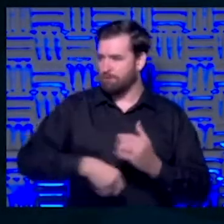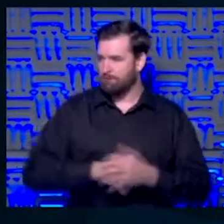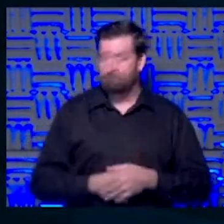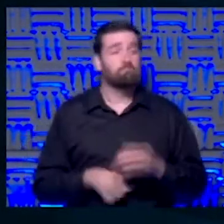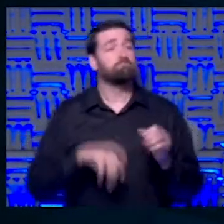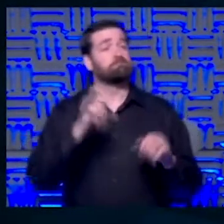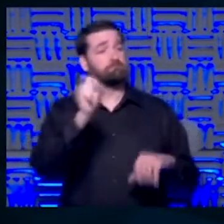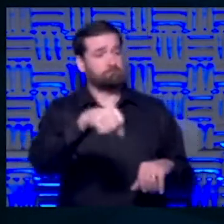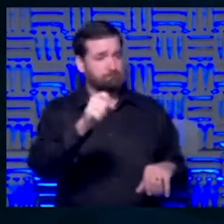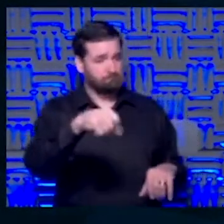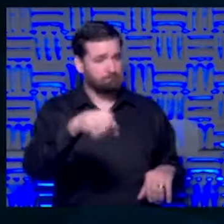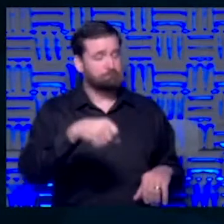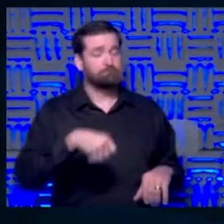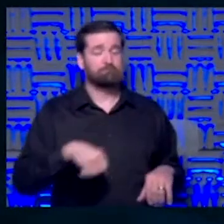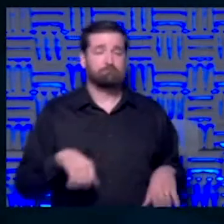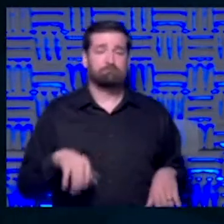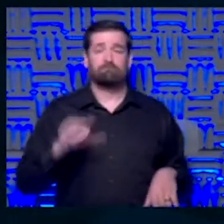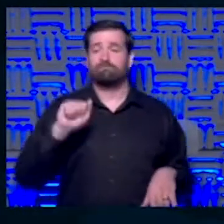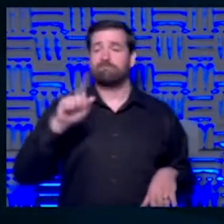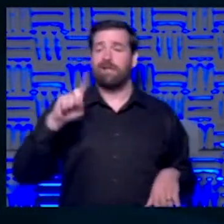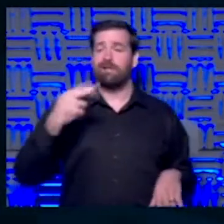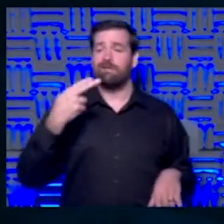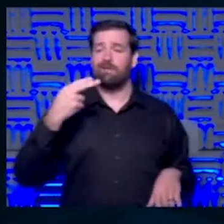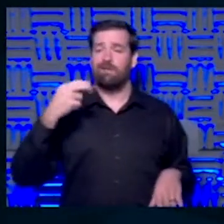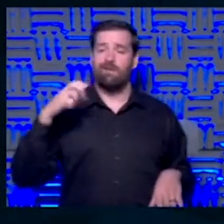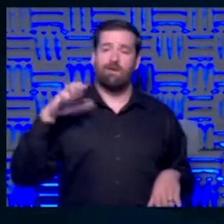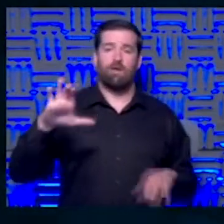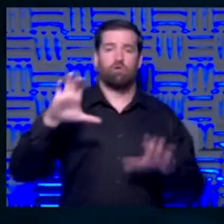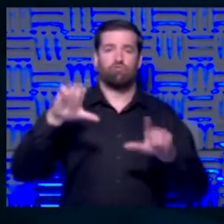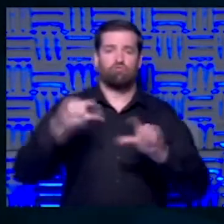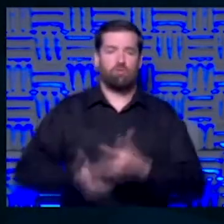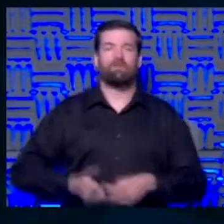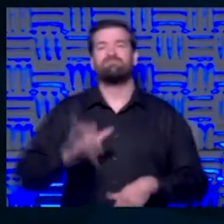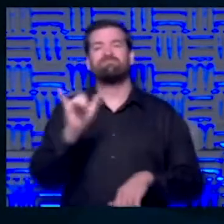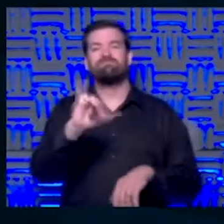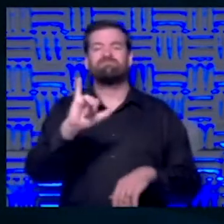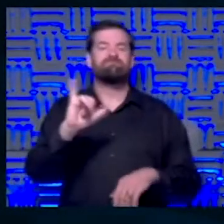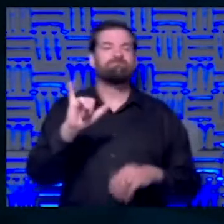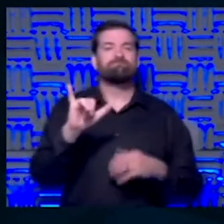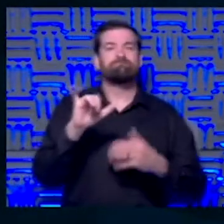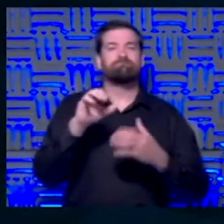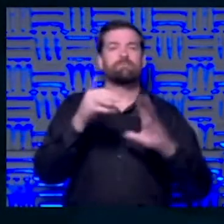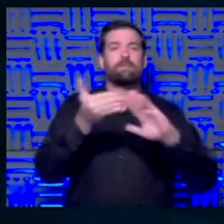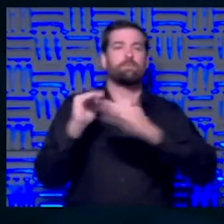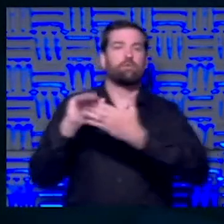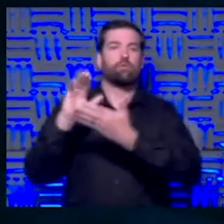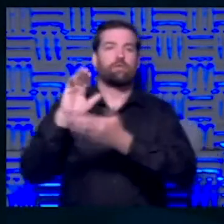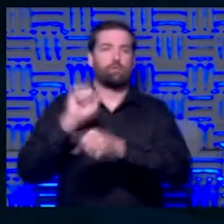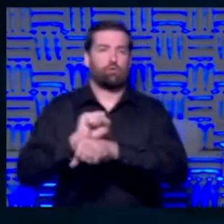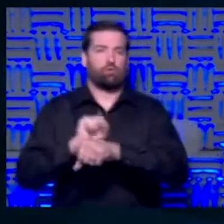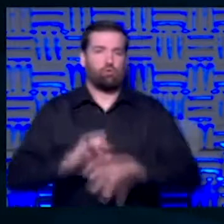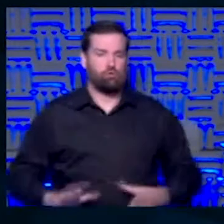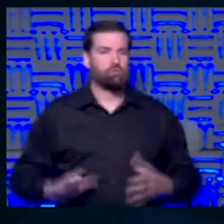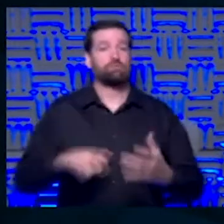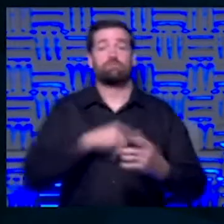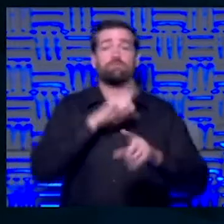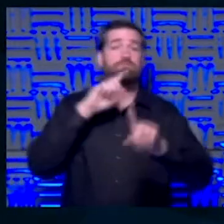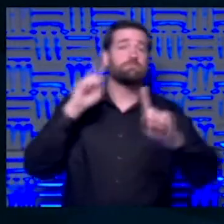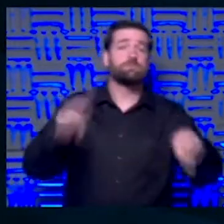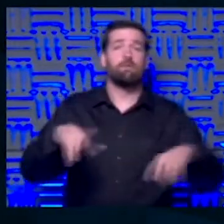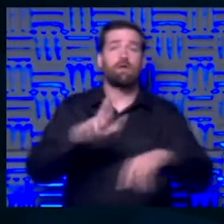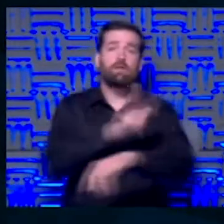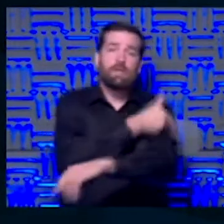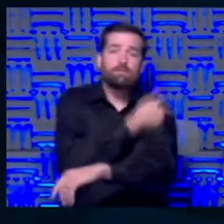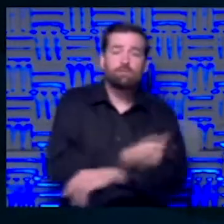Yeah, well, the AdHoc Group Against Crime essentially responds much like a community health worker. Our role is to respond to the